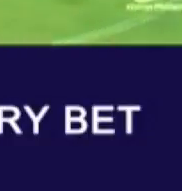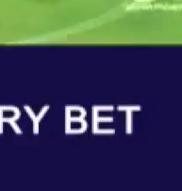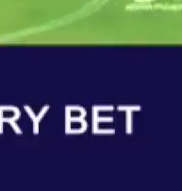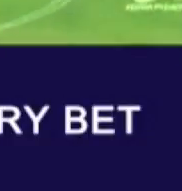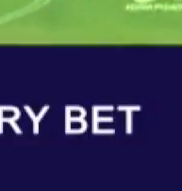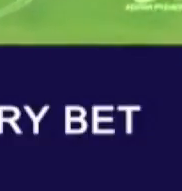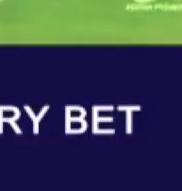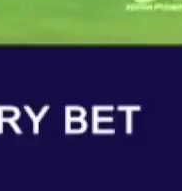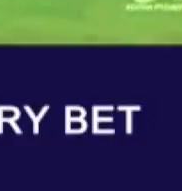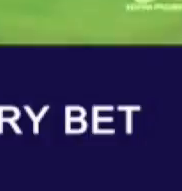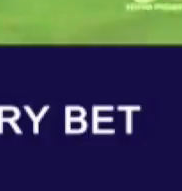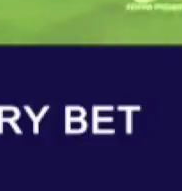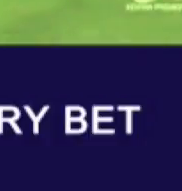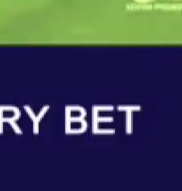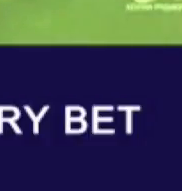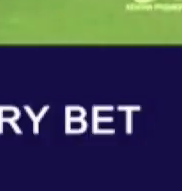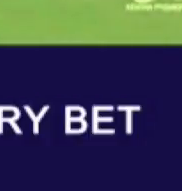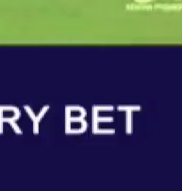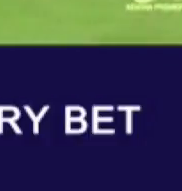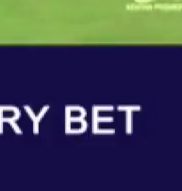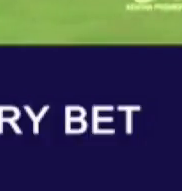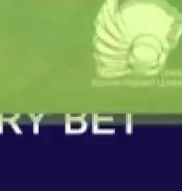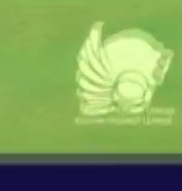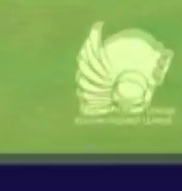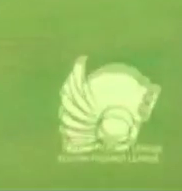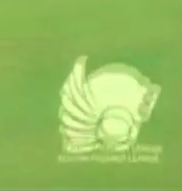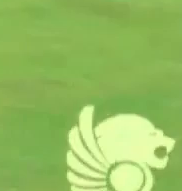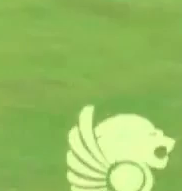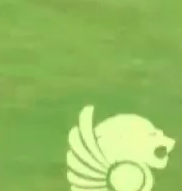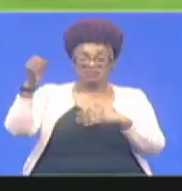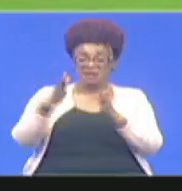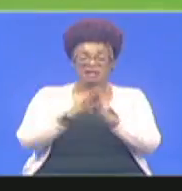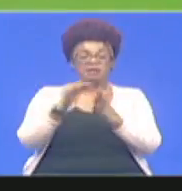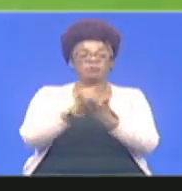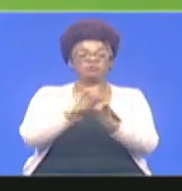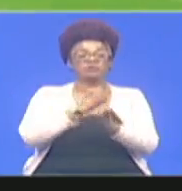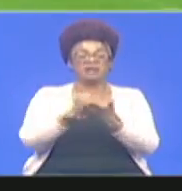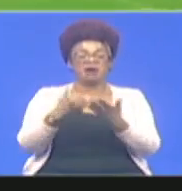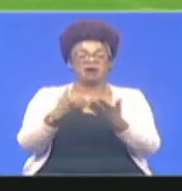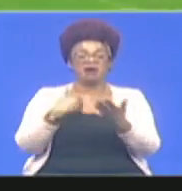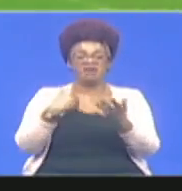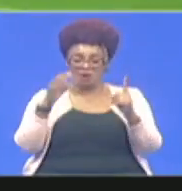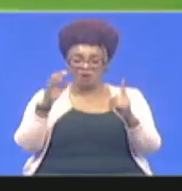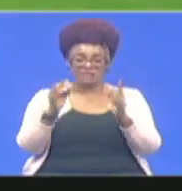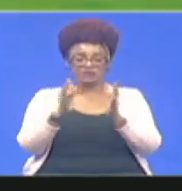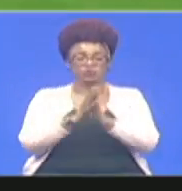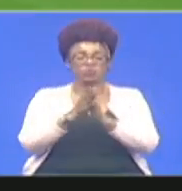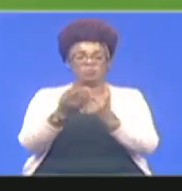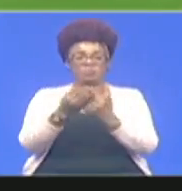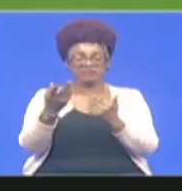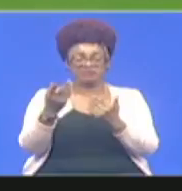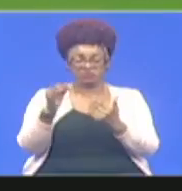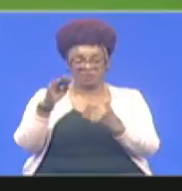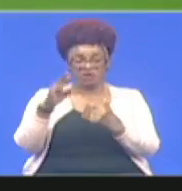In the earlier kickoff at Machakos, Western Stima edged Posta Rangers 1-0 to leapfrog to fifth on the